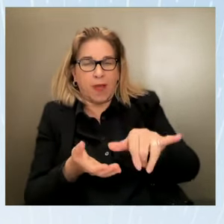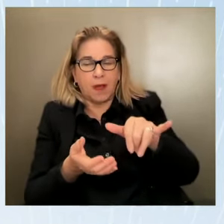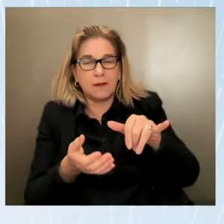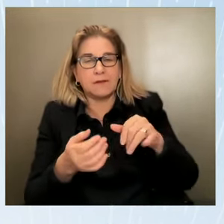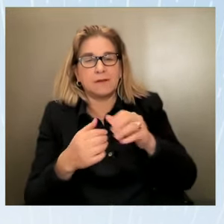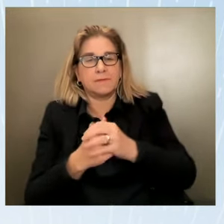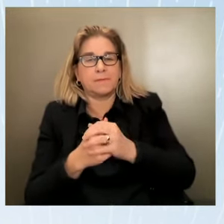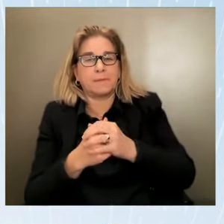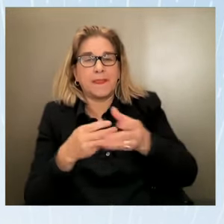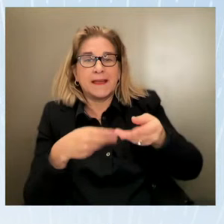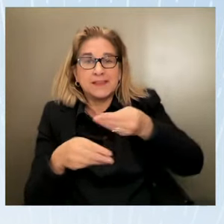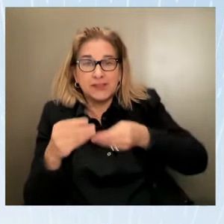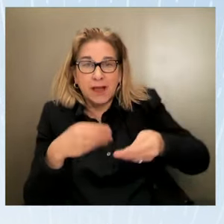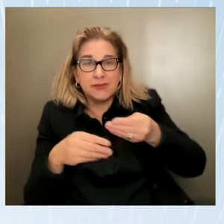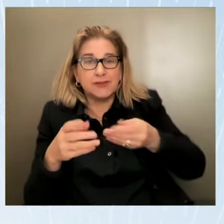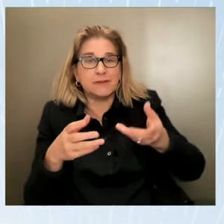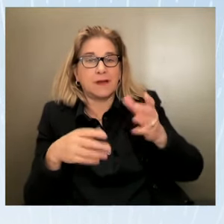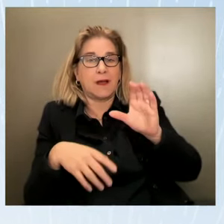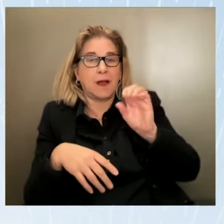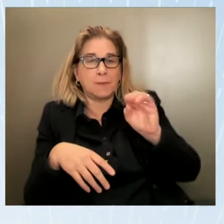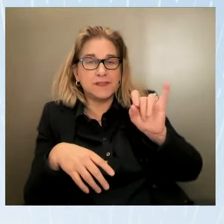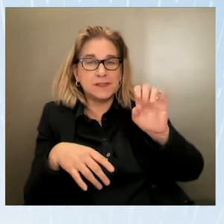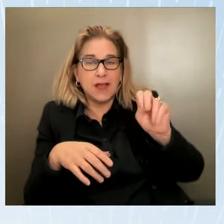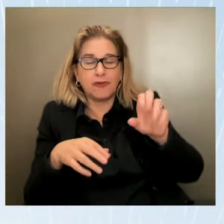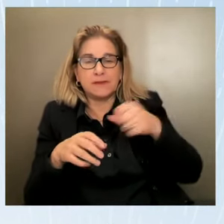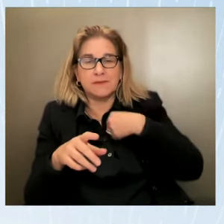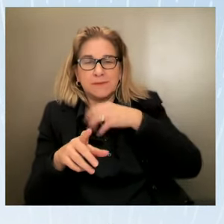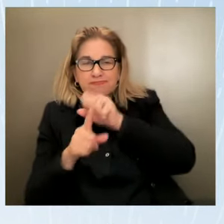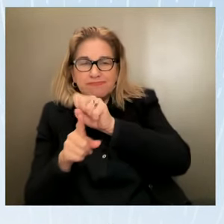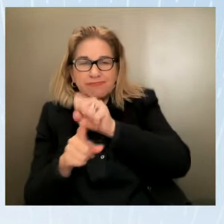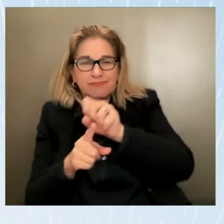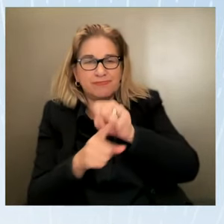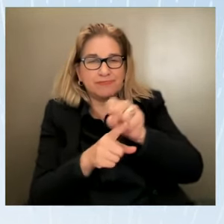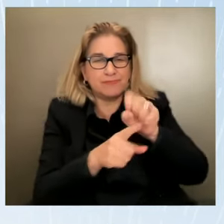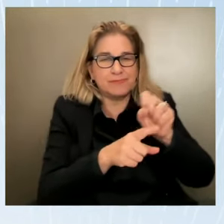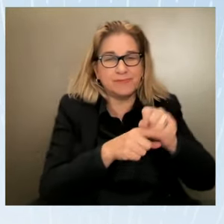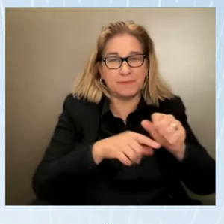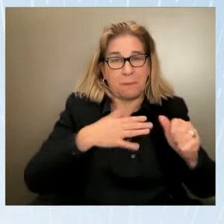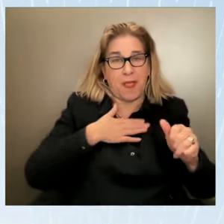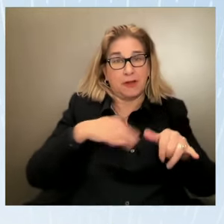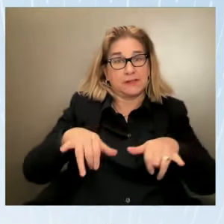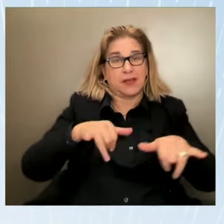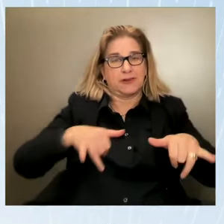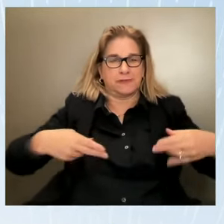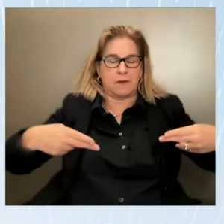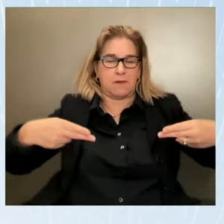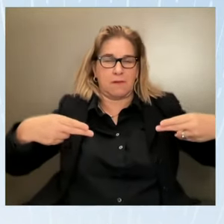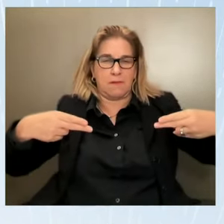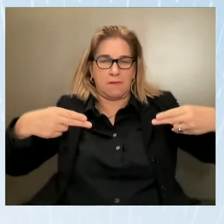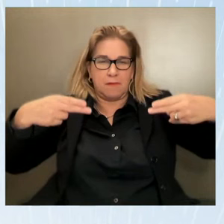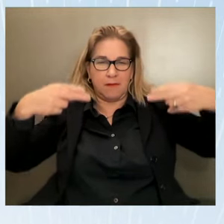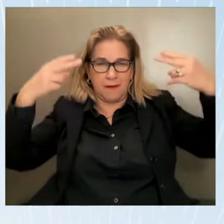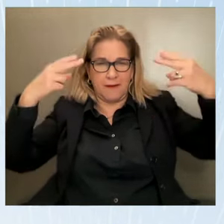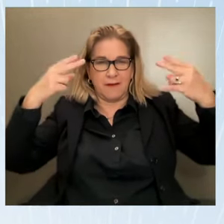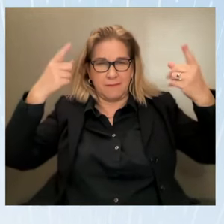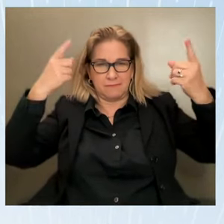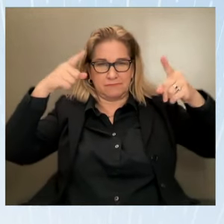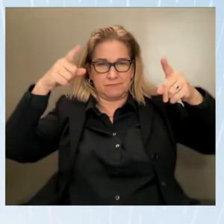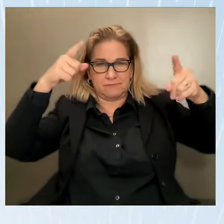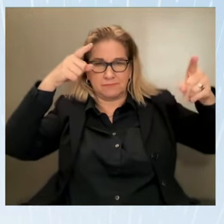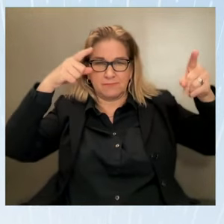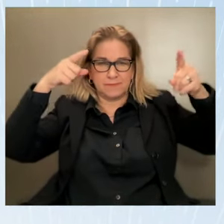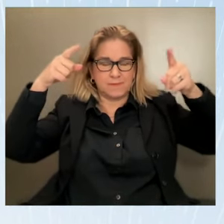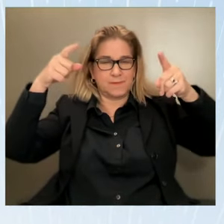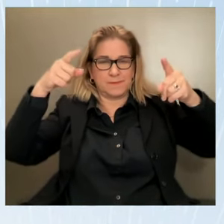in procuring and producing goods, supplies, and services. Finally, we are continuing to grow our public repository of